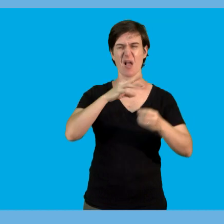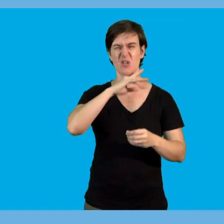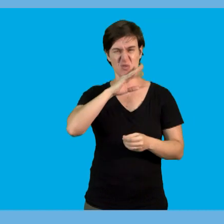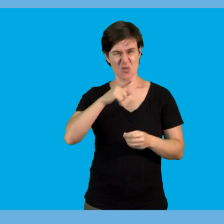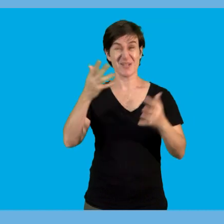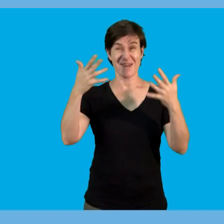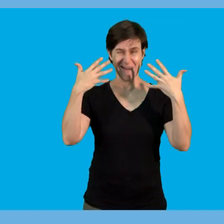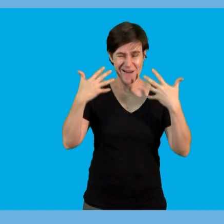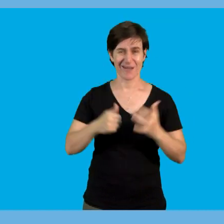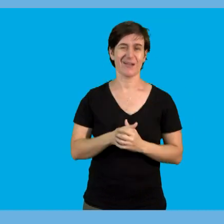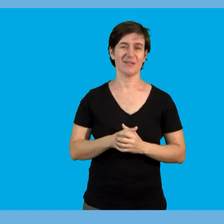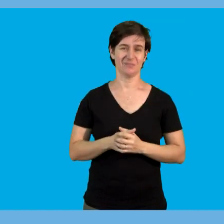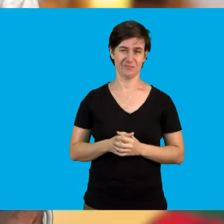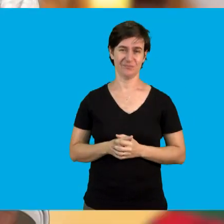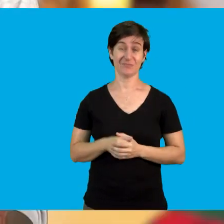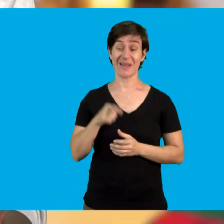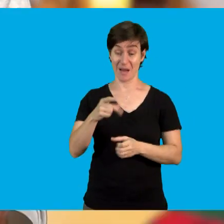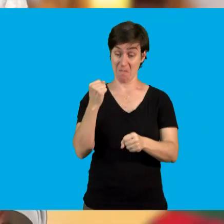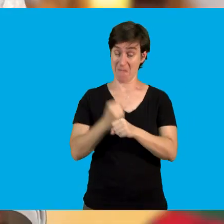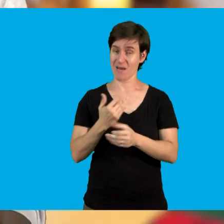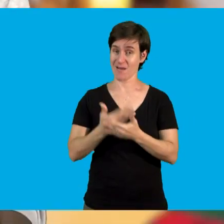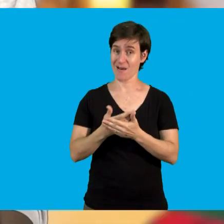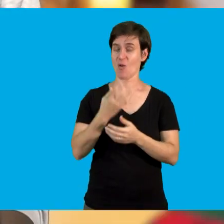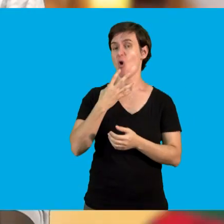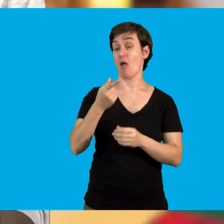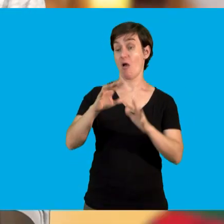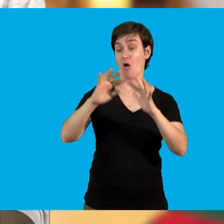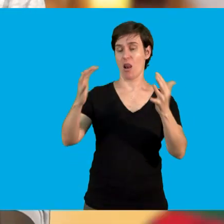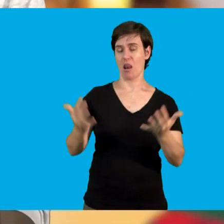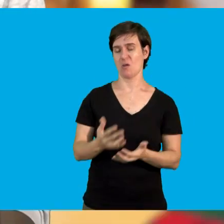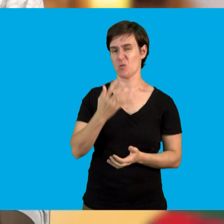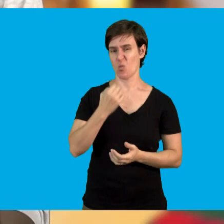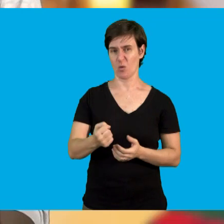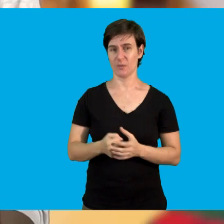carbon dioxide is a greenhouse gas which can cause global warming. So therefore, by